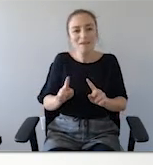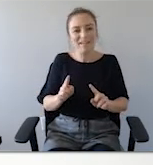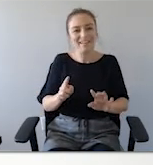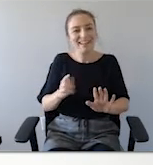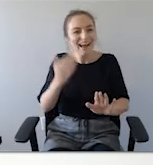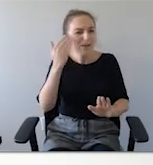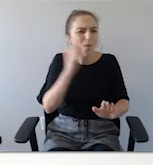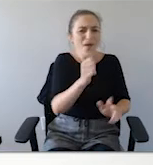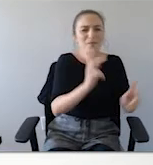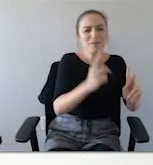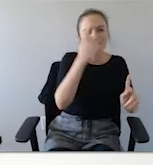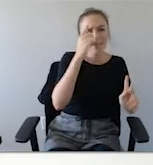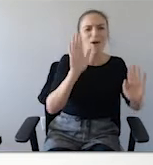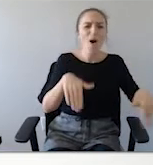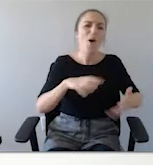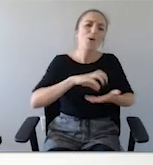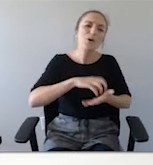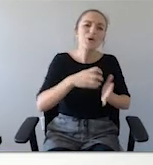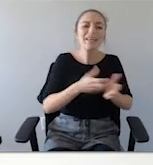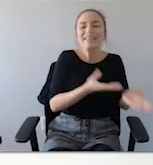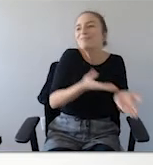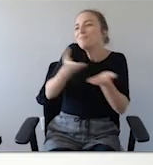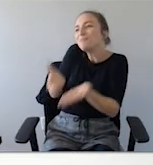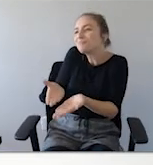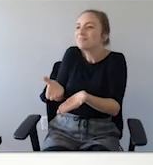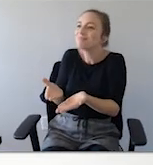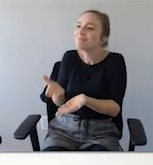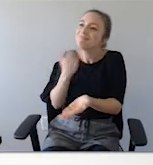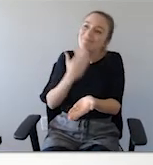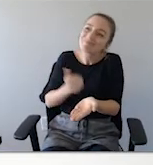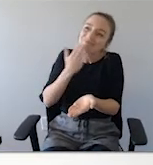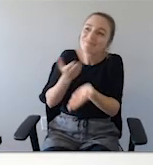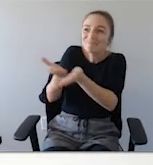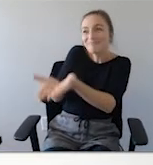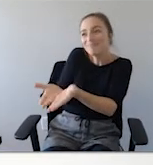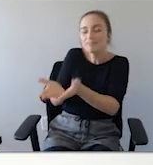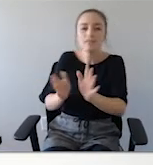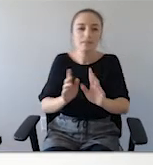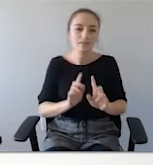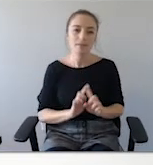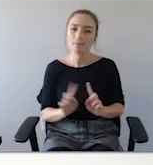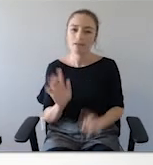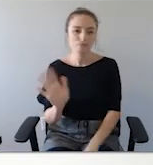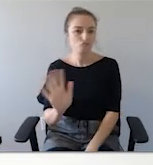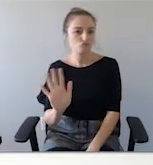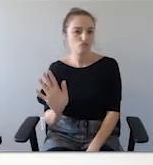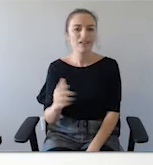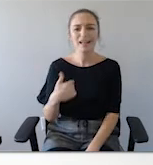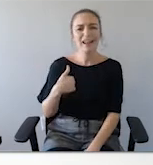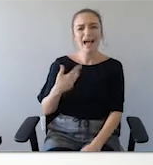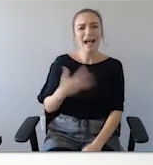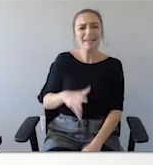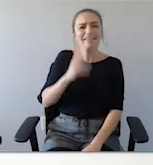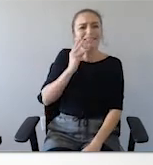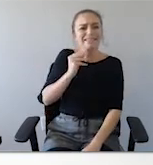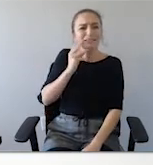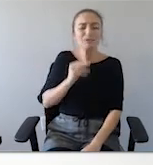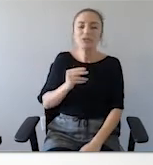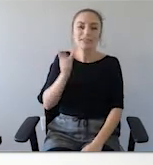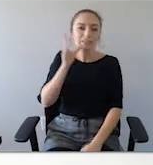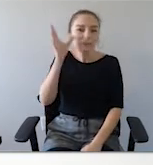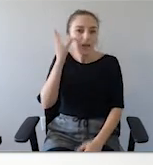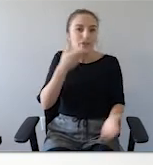don't bring cookies to IEP meetings. I've been at plenty of meetings where the parents bring cookies and coffee and bagels and all that